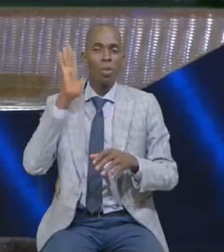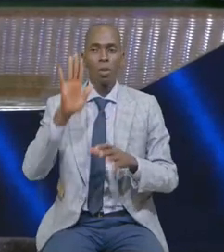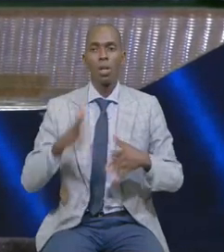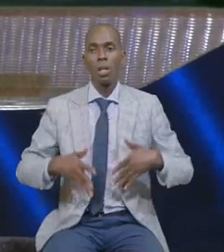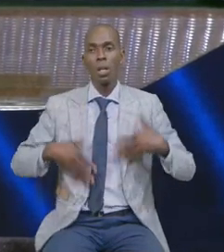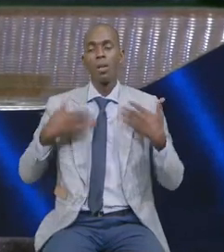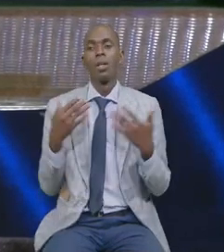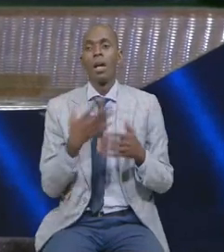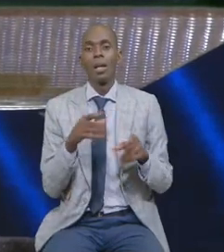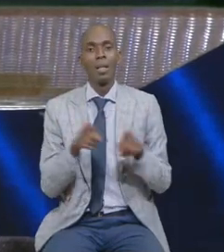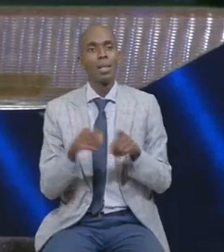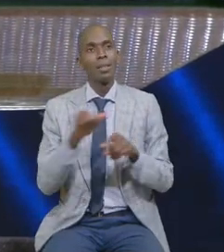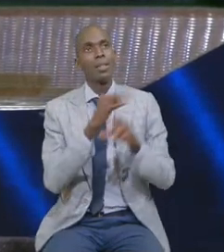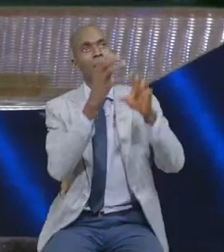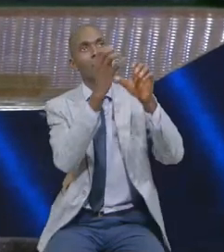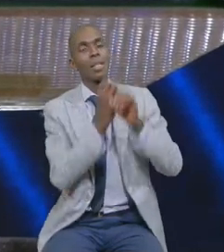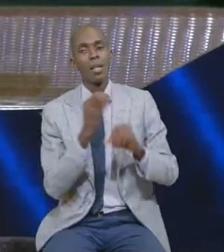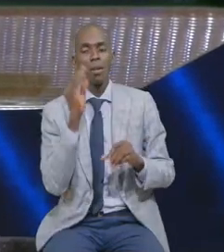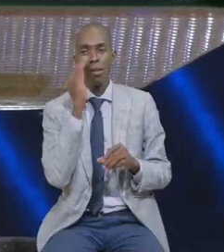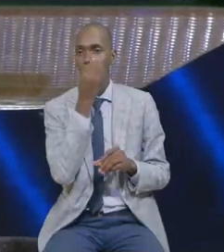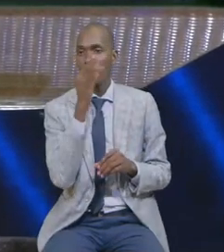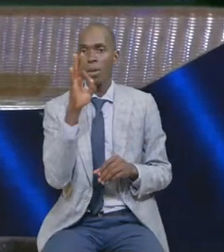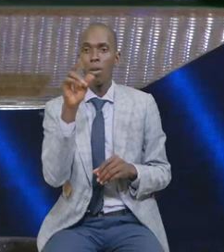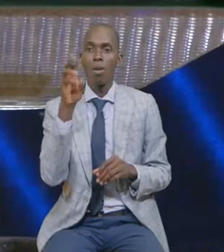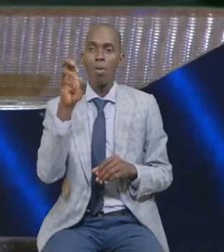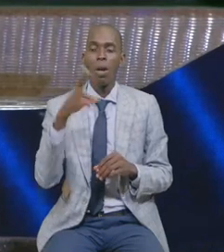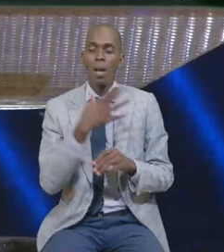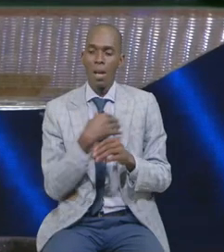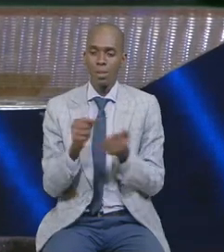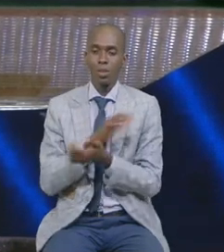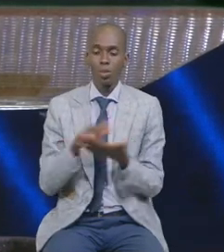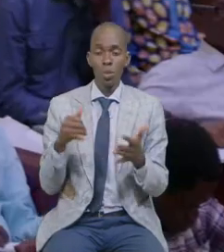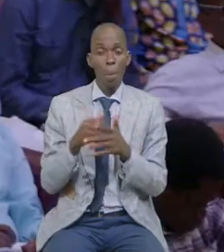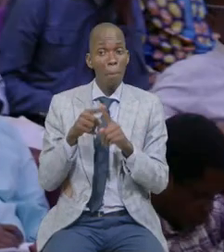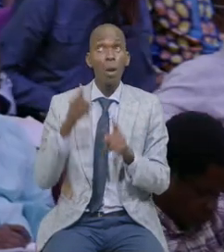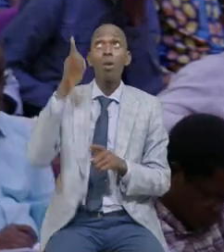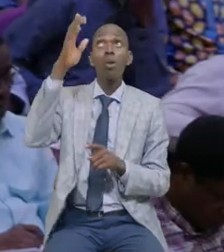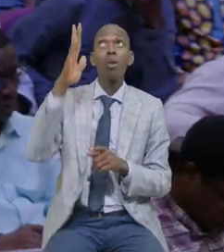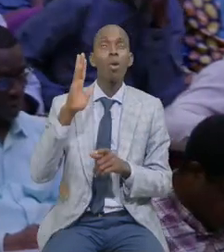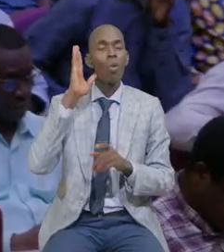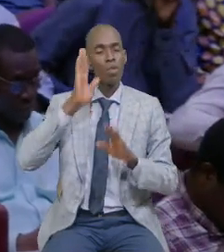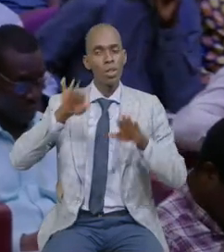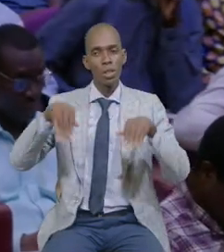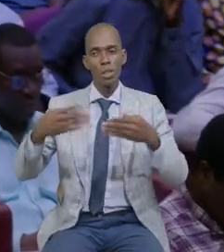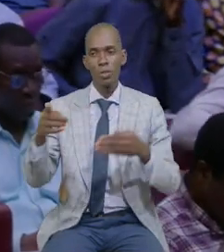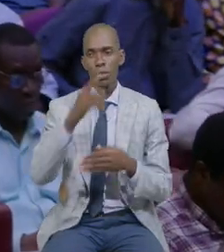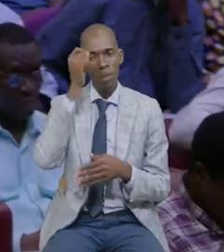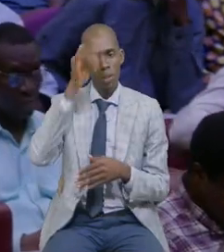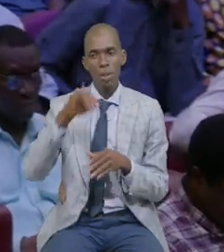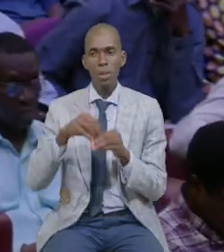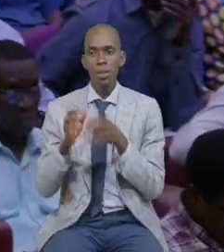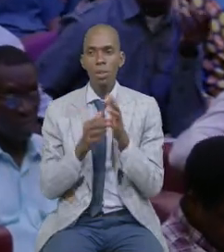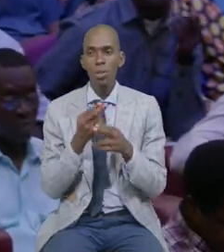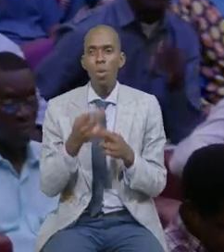the flower and squeeze the flower. But the Lord will give you understanding. And whatever they say and whatever